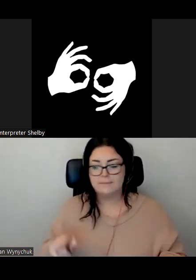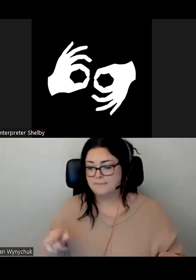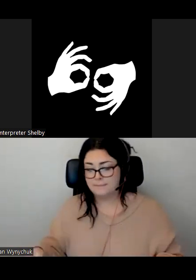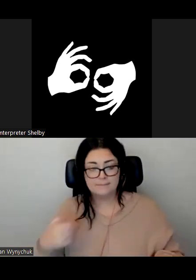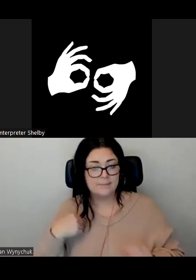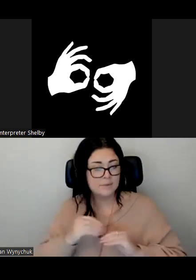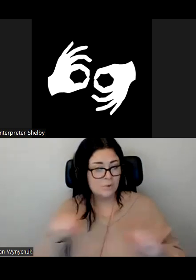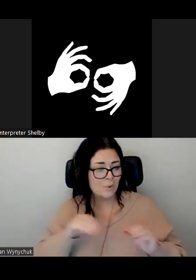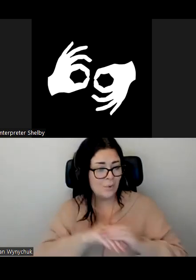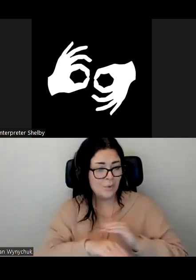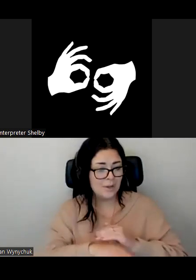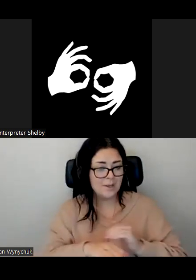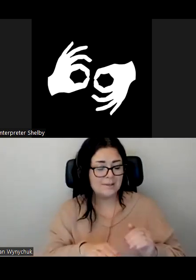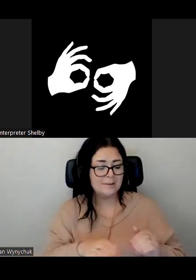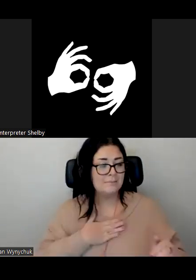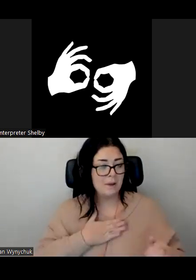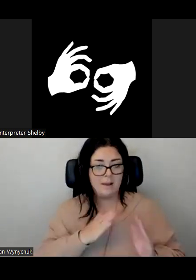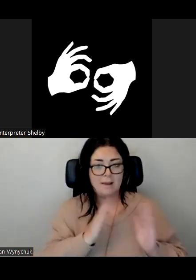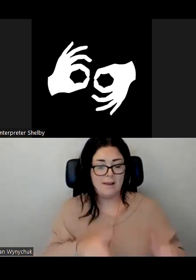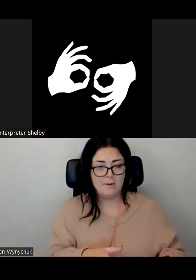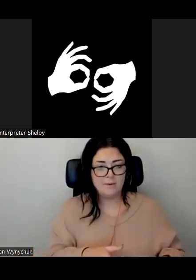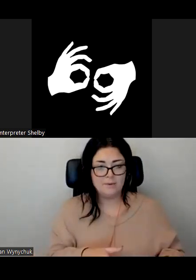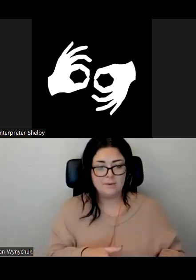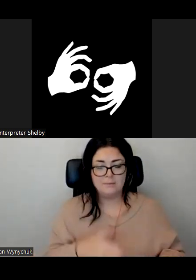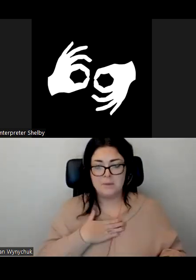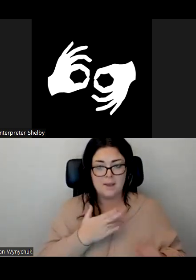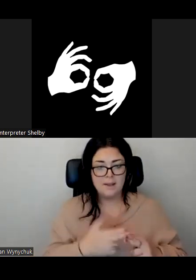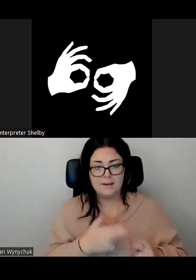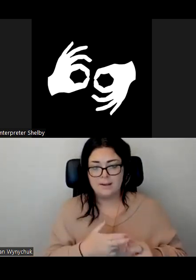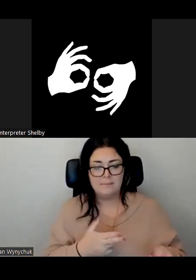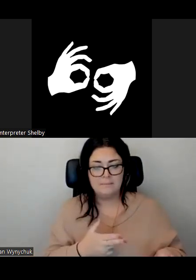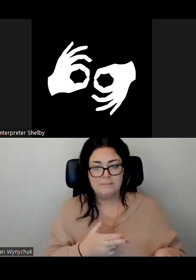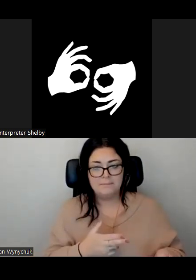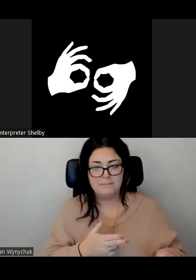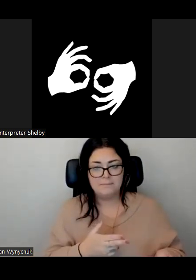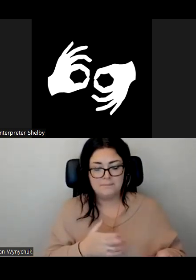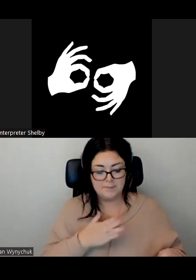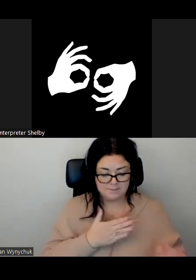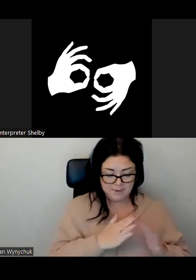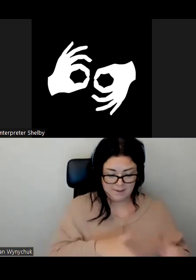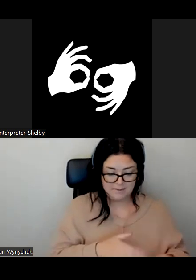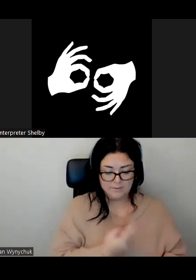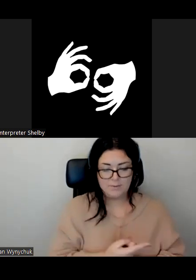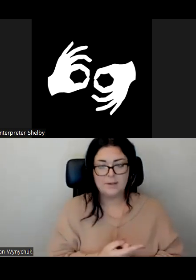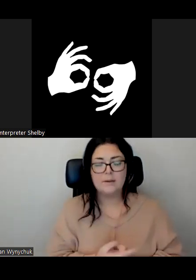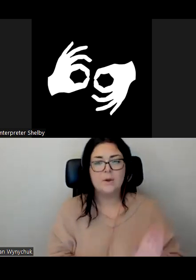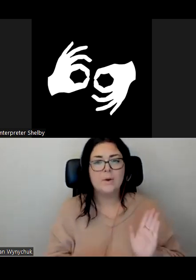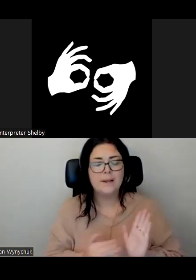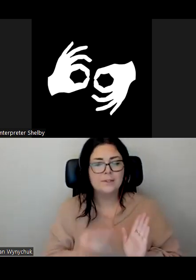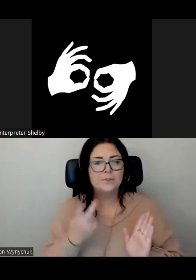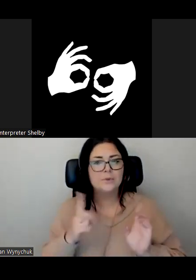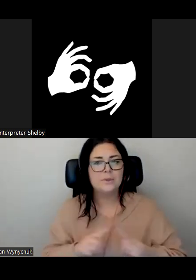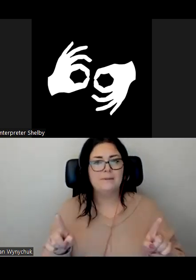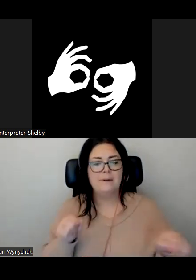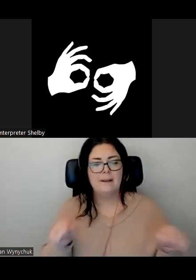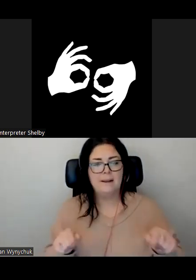access to, my house that my name is on only. Okay. So we're looking at two different pieces